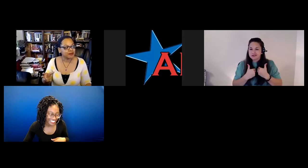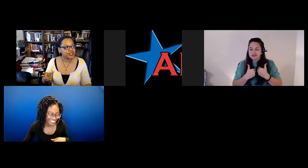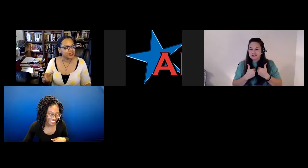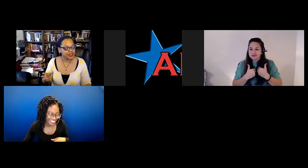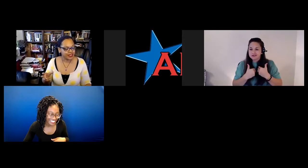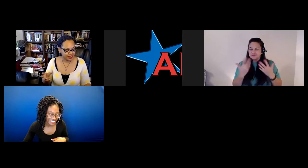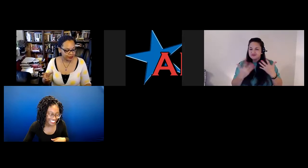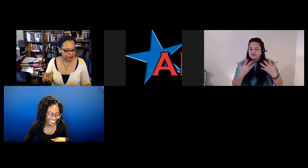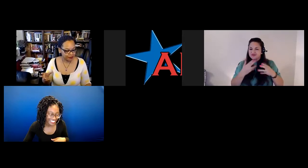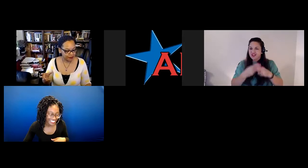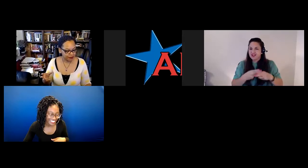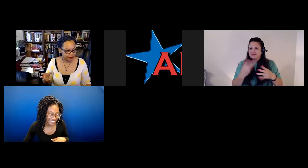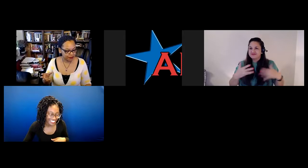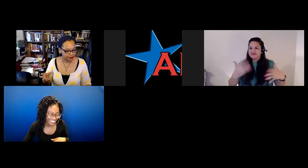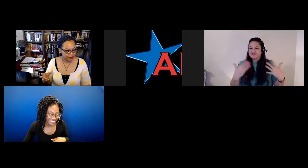what do they call that?